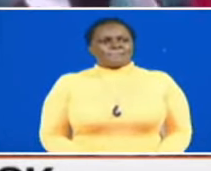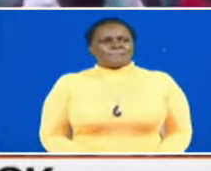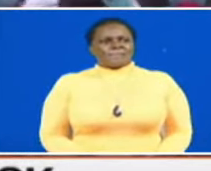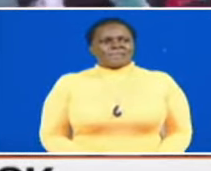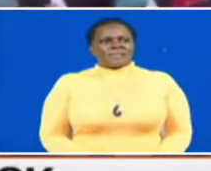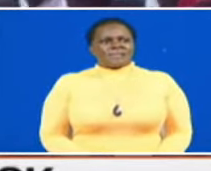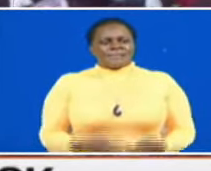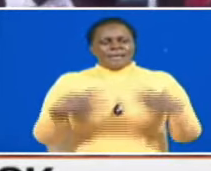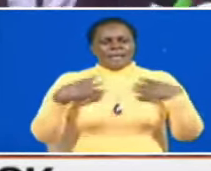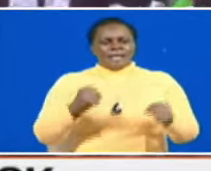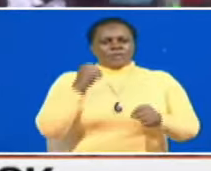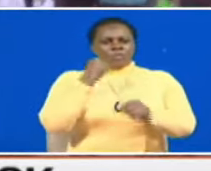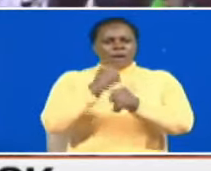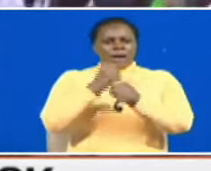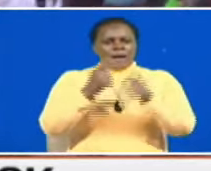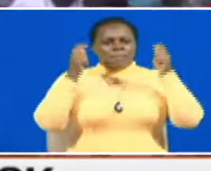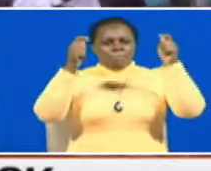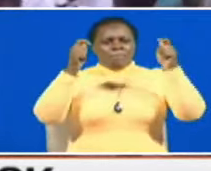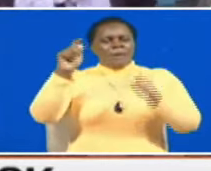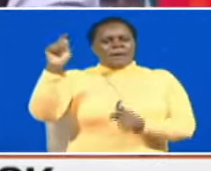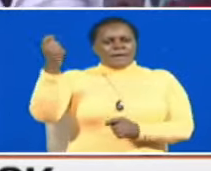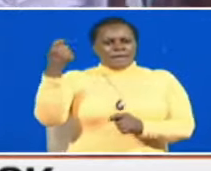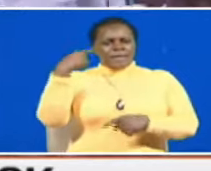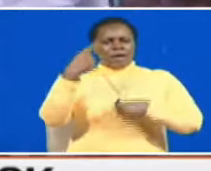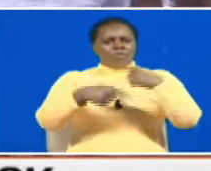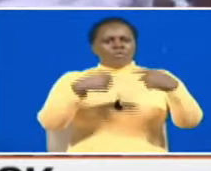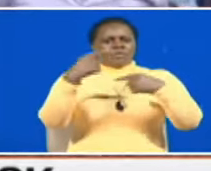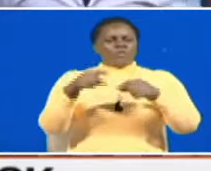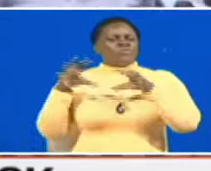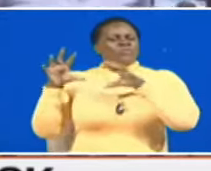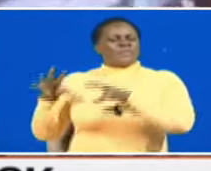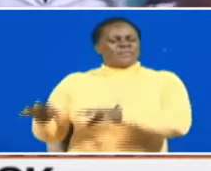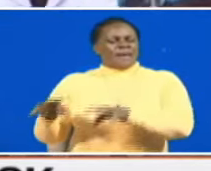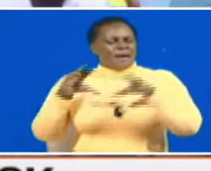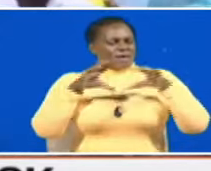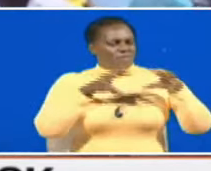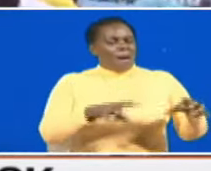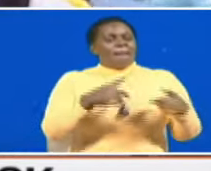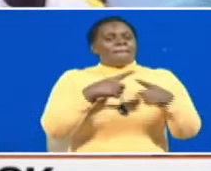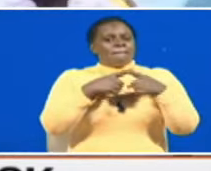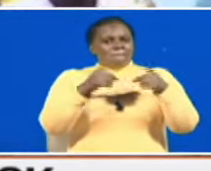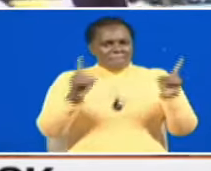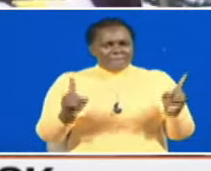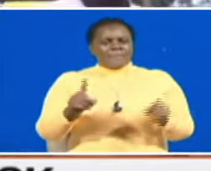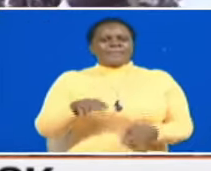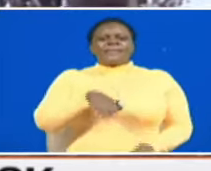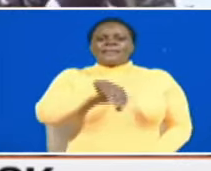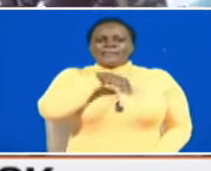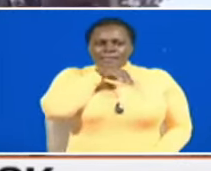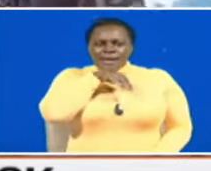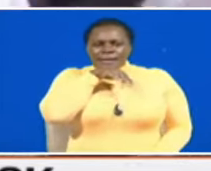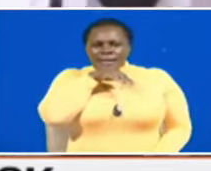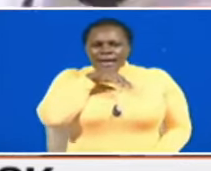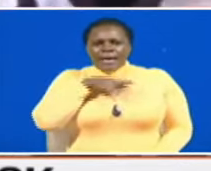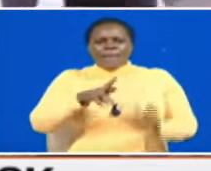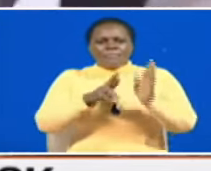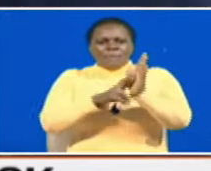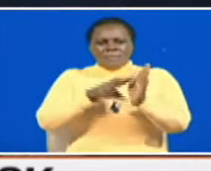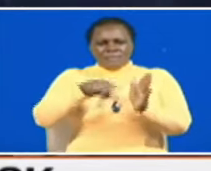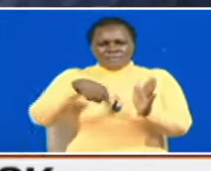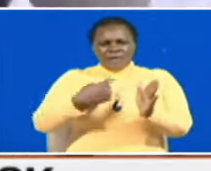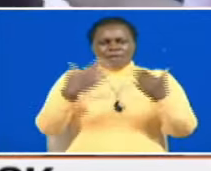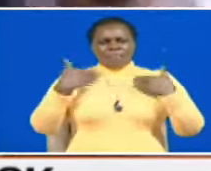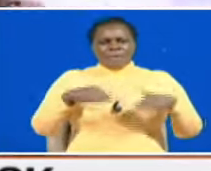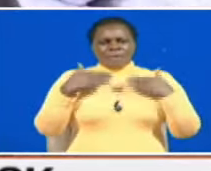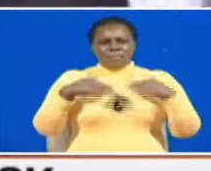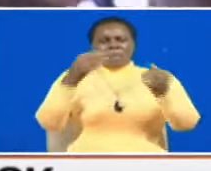On the health workers' strike, Kenyans have continued to bear the brunt of the strike. But yet, Odinga, who has presented himself as the